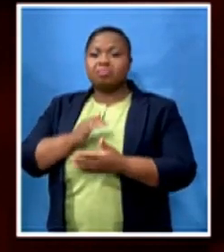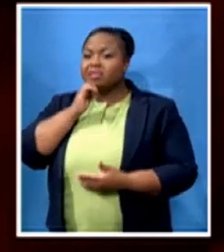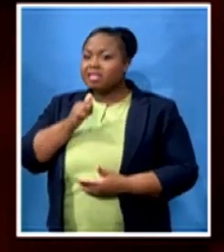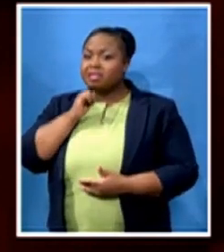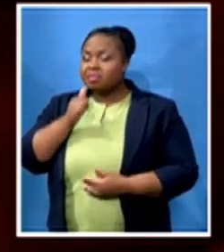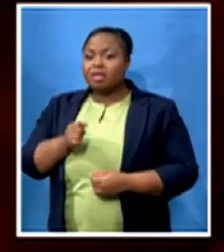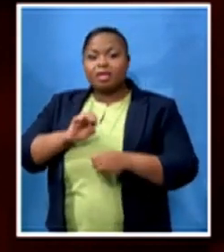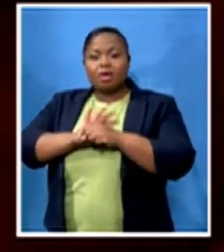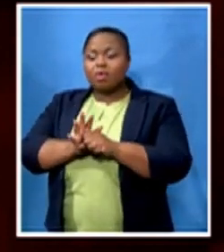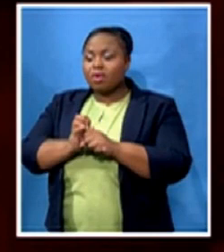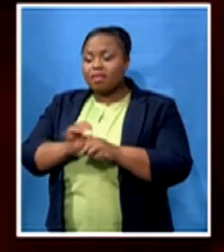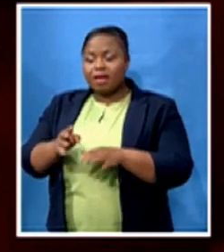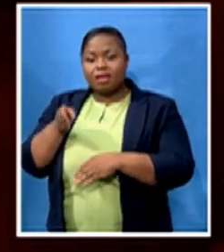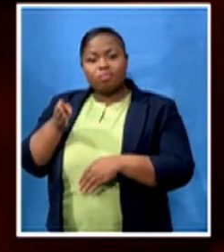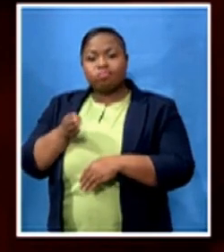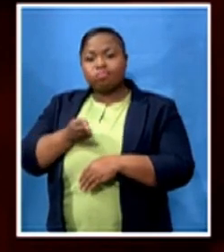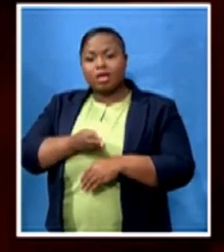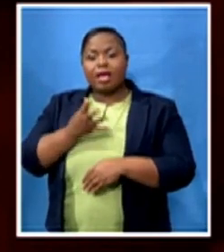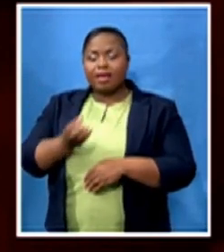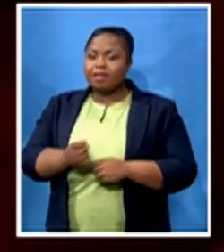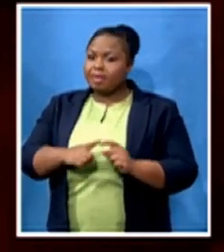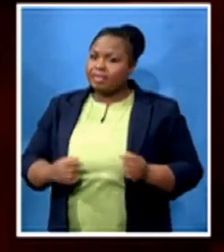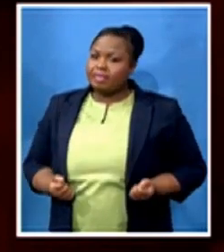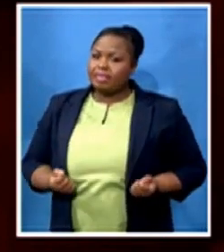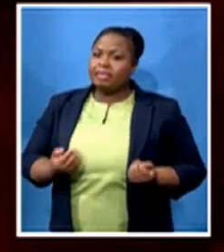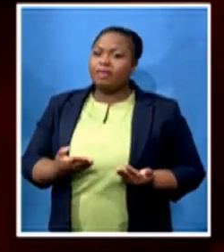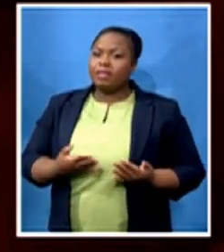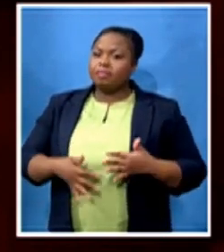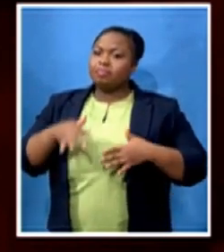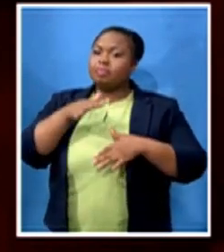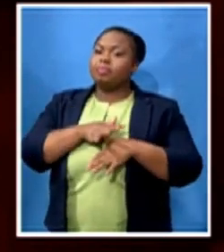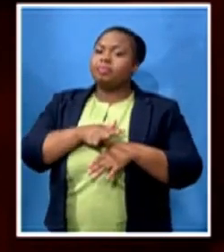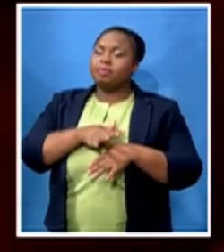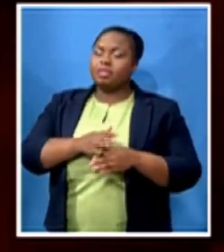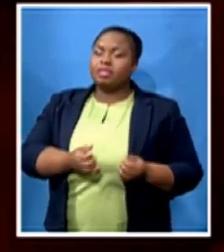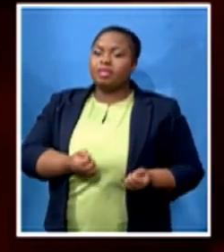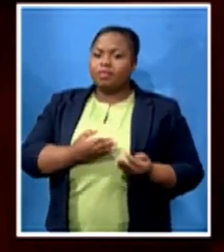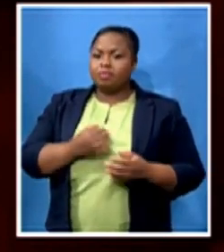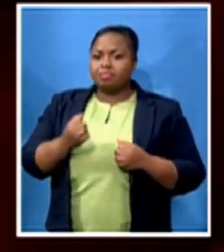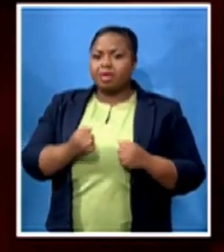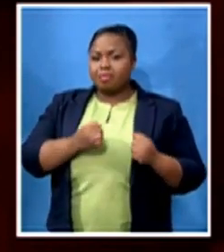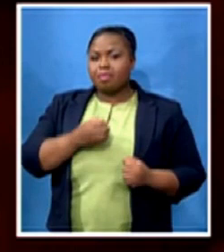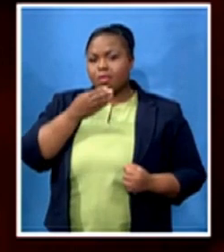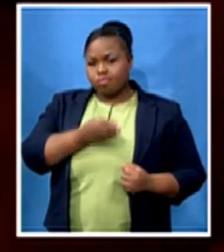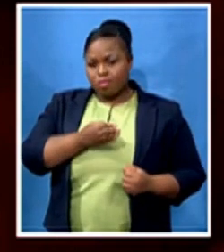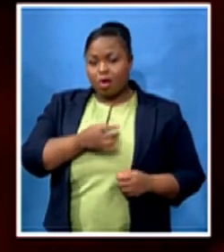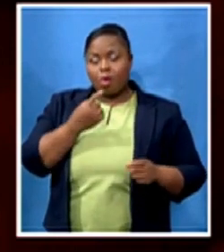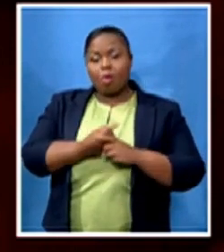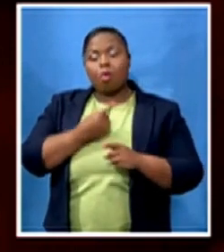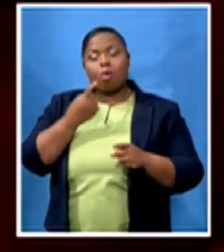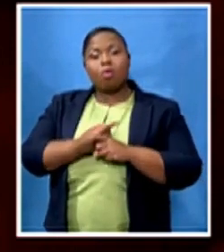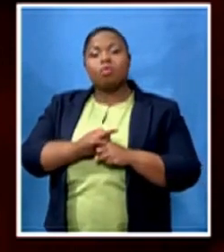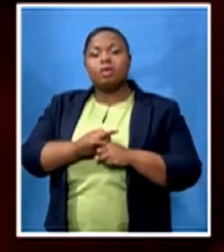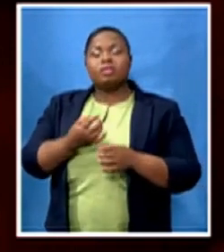and child health has always been declared as an essential service. And it has always been the priority for the department.